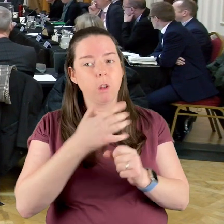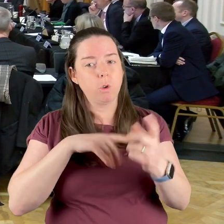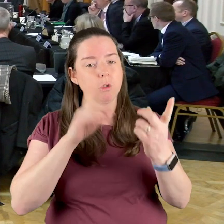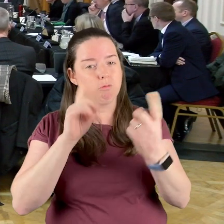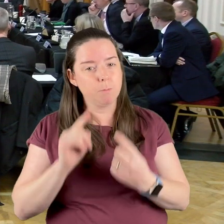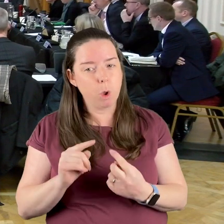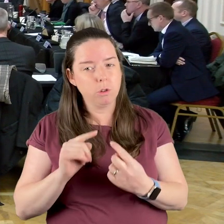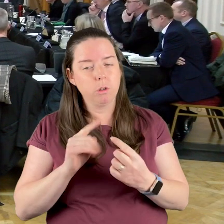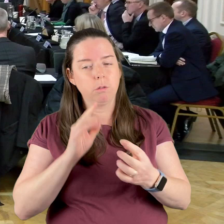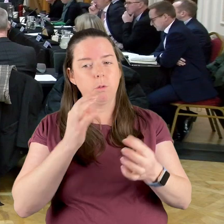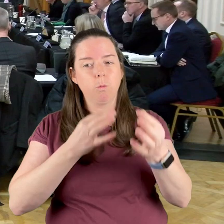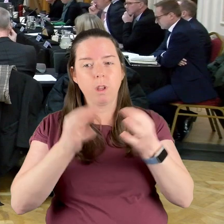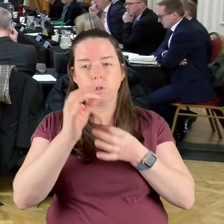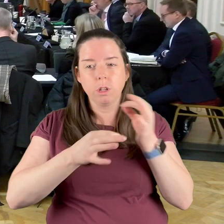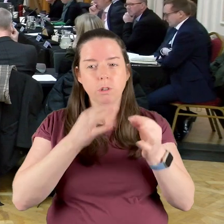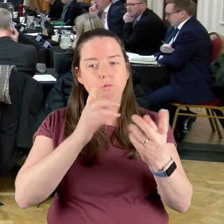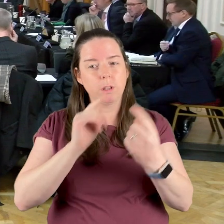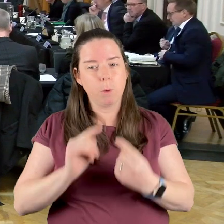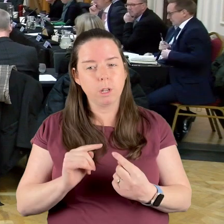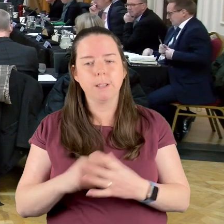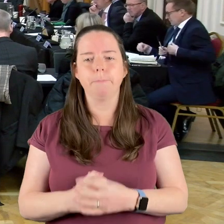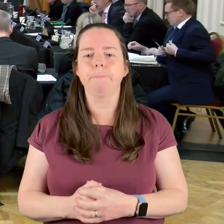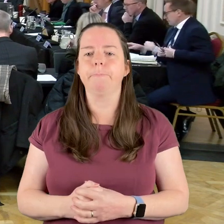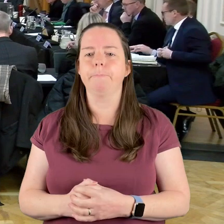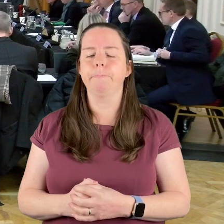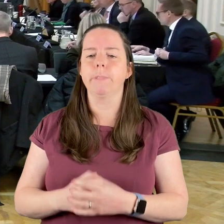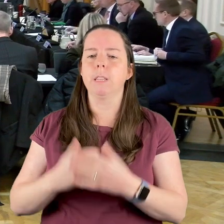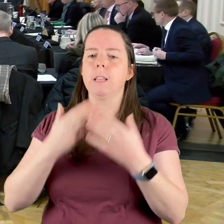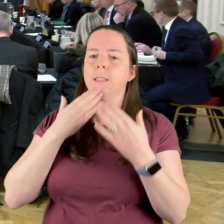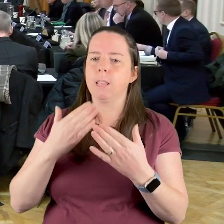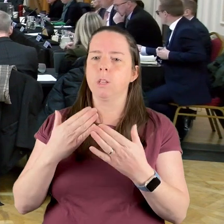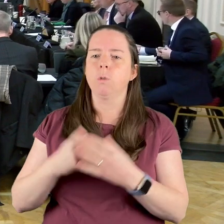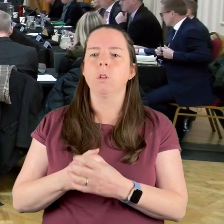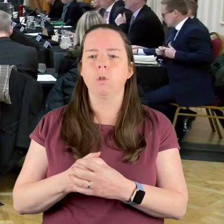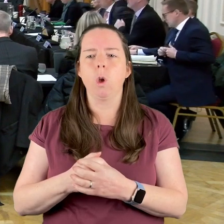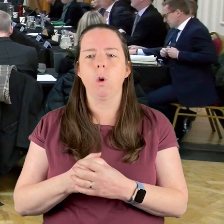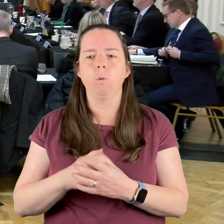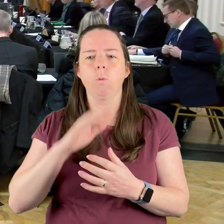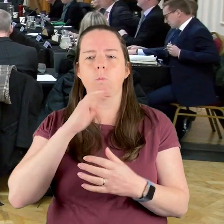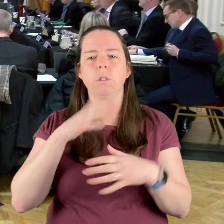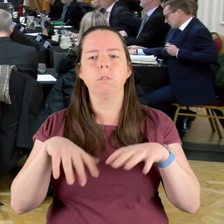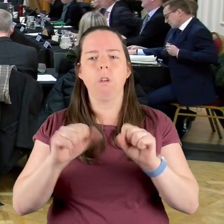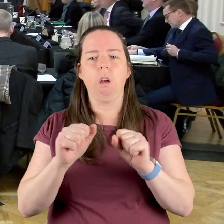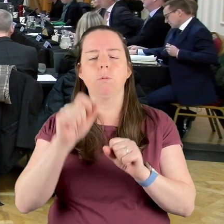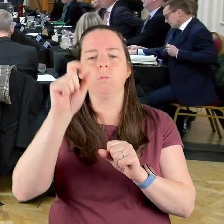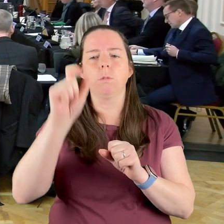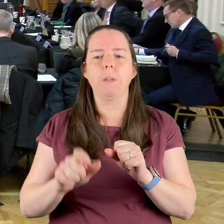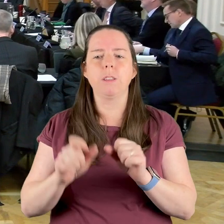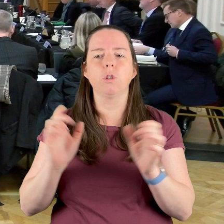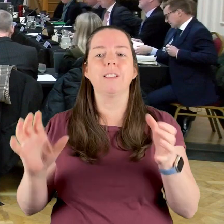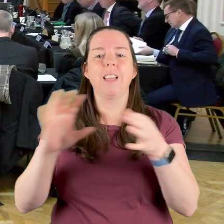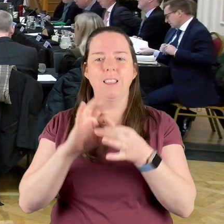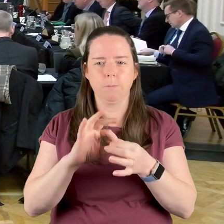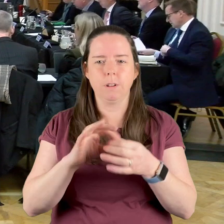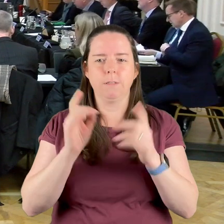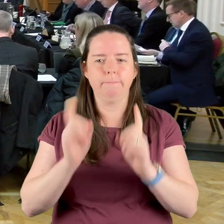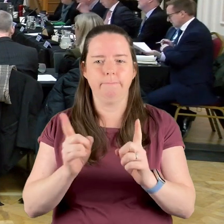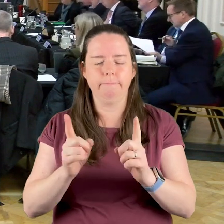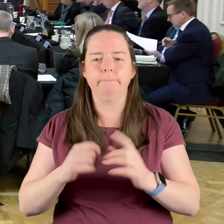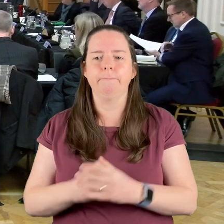Thank you. Any further questions? No. Gloria, would you like to respond to those? Yeah, thank you.